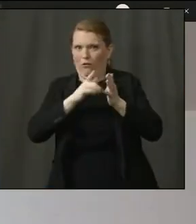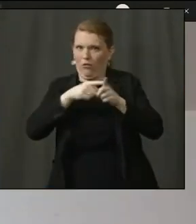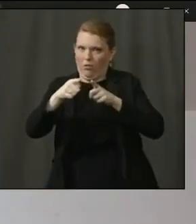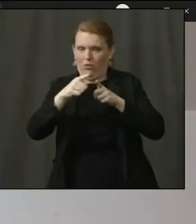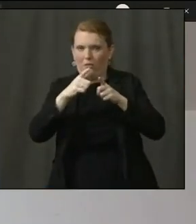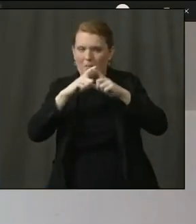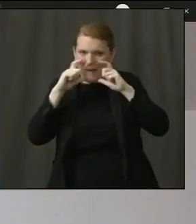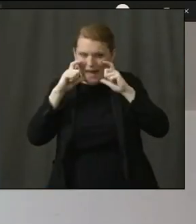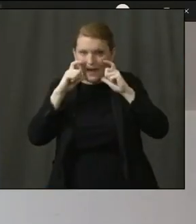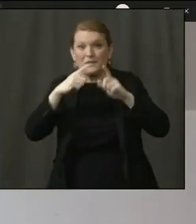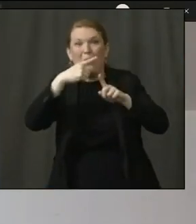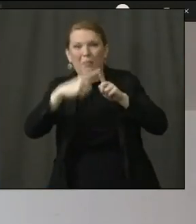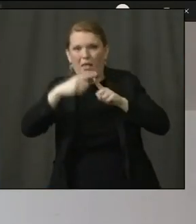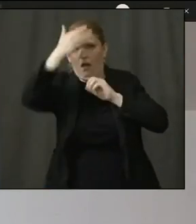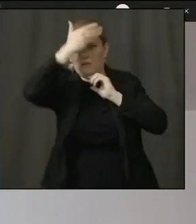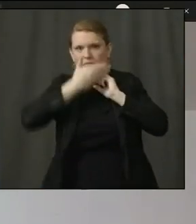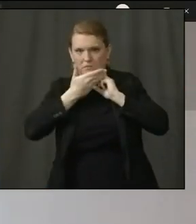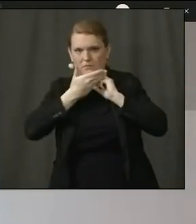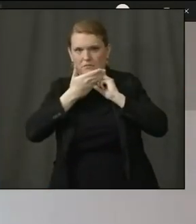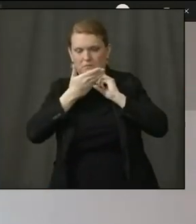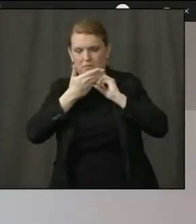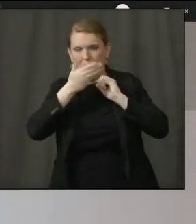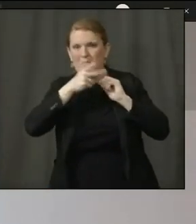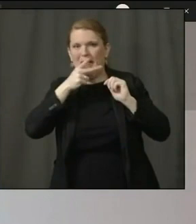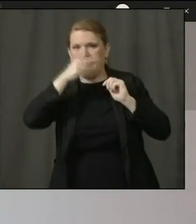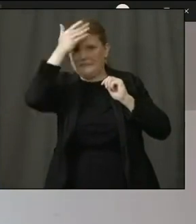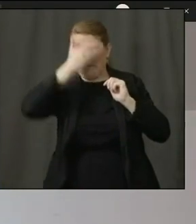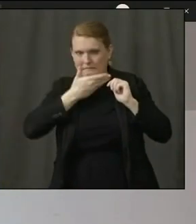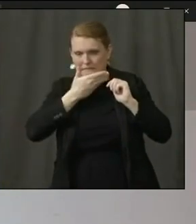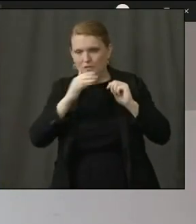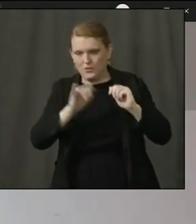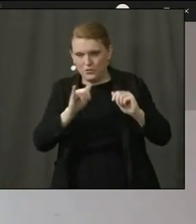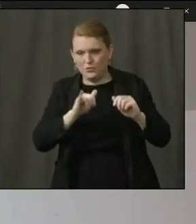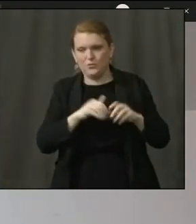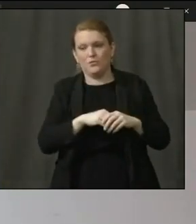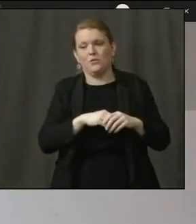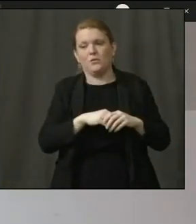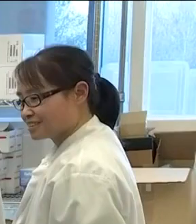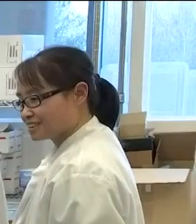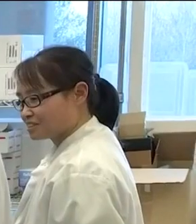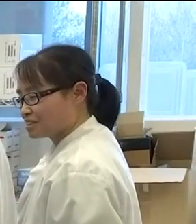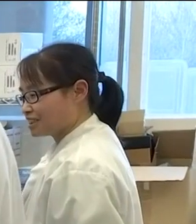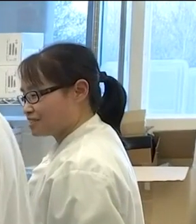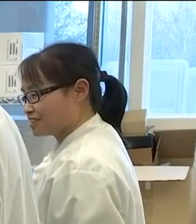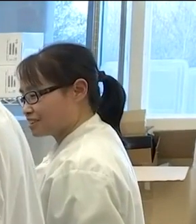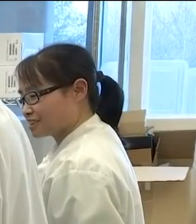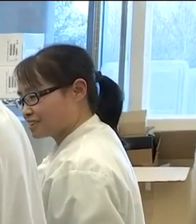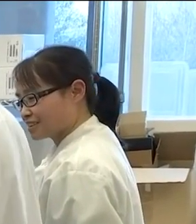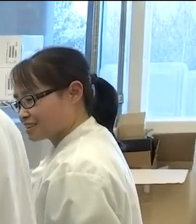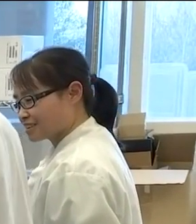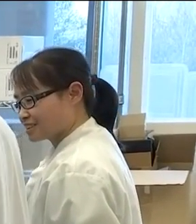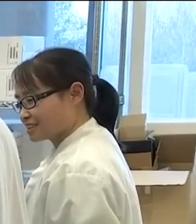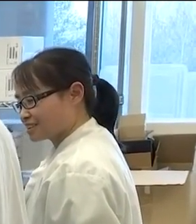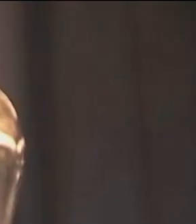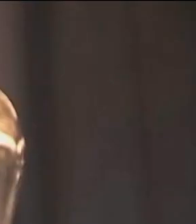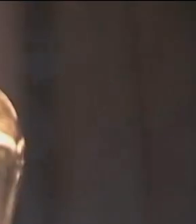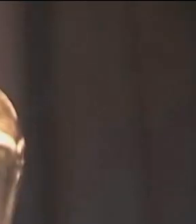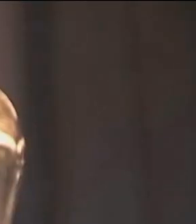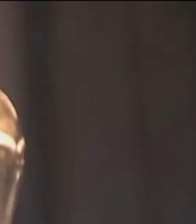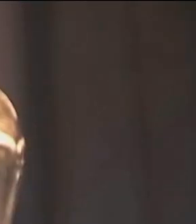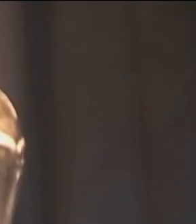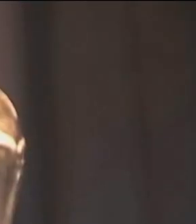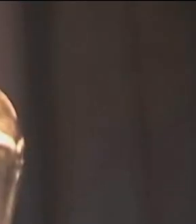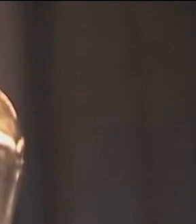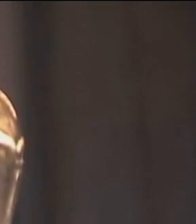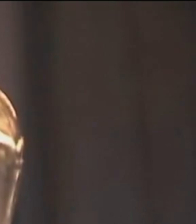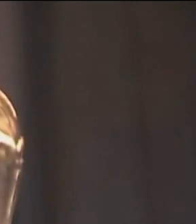Plainville, and Dr. Saud Anwar, a Democratic senator from South Windsor, to give their insights into the fight against the coronavirus. The